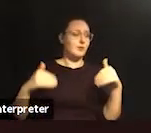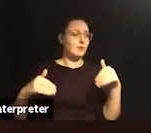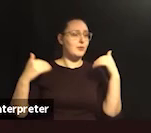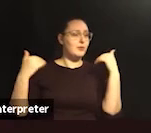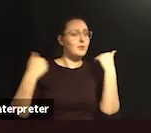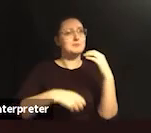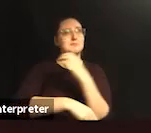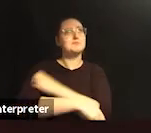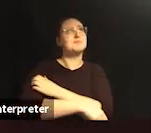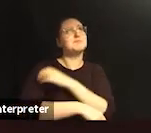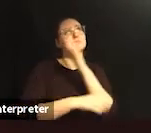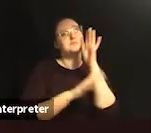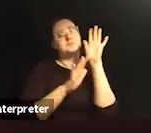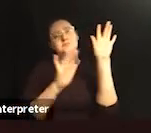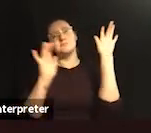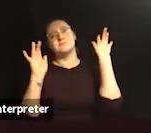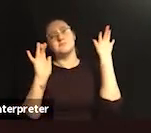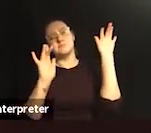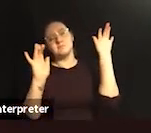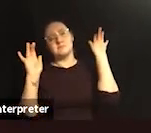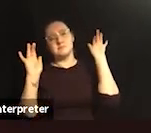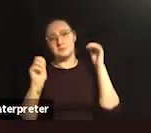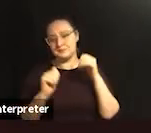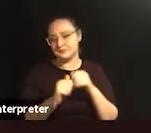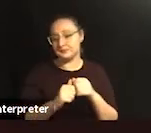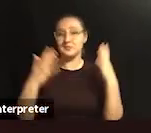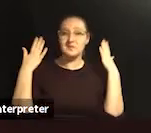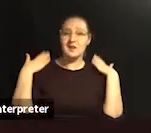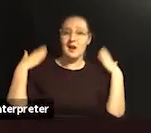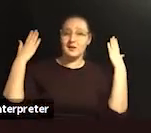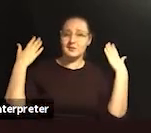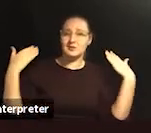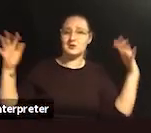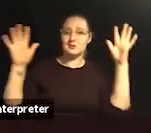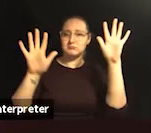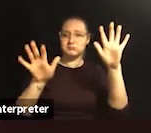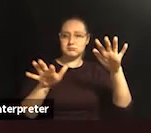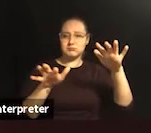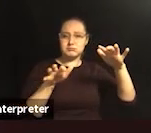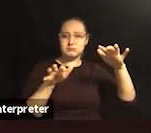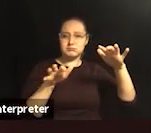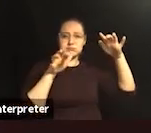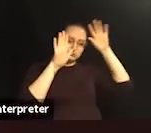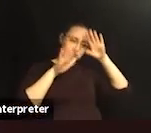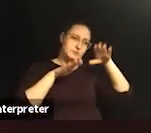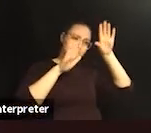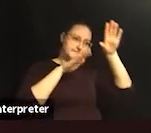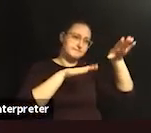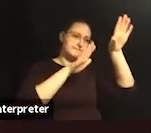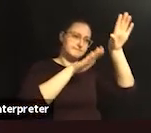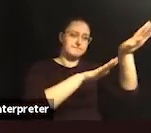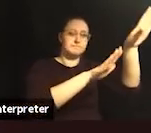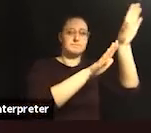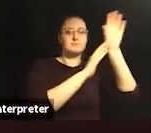radiance. Countless throngs of angels stand before you to